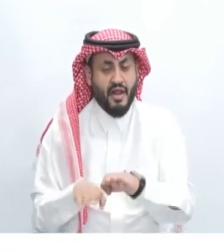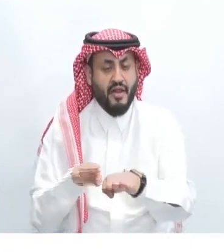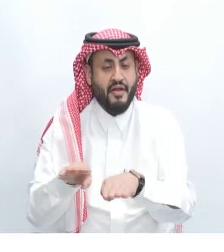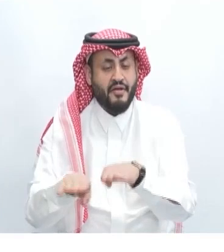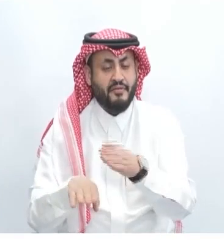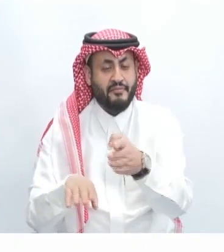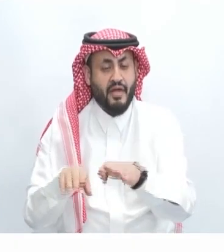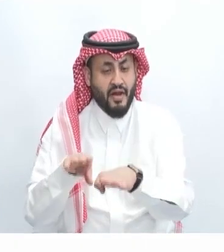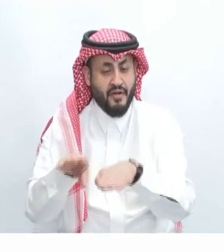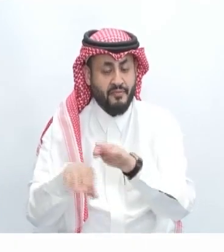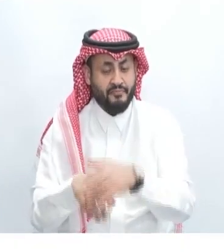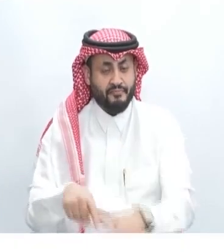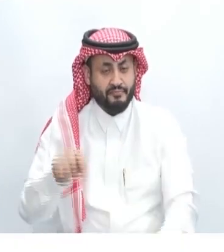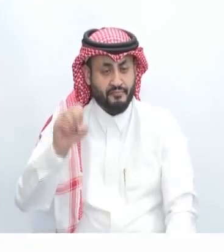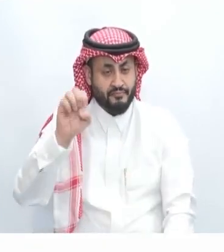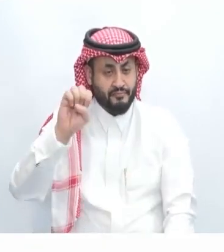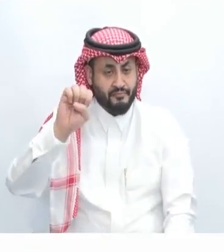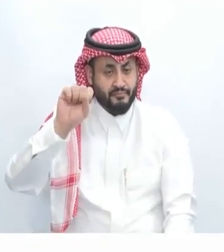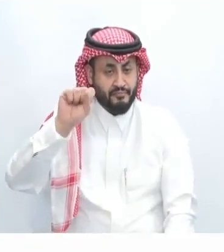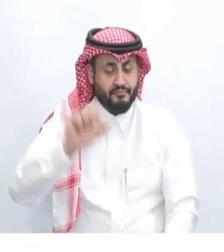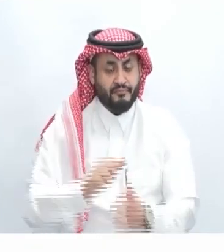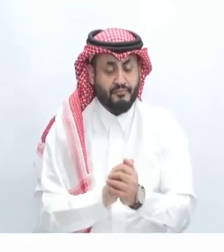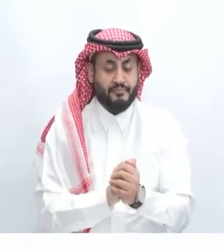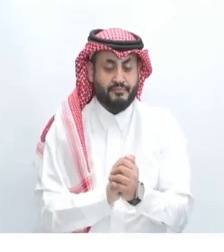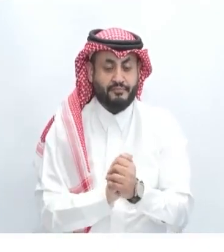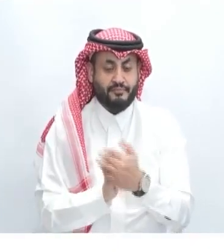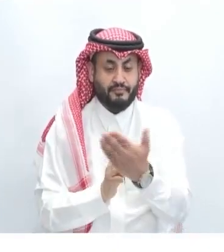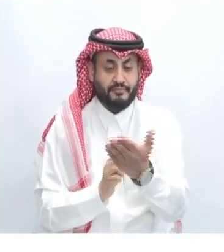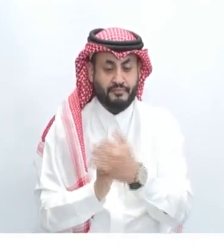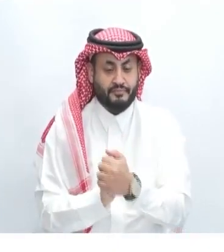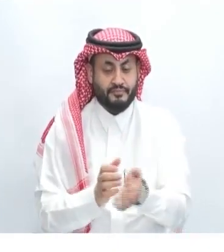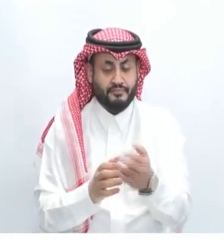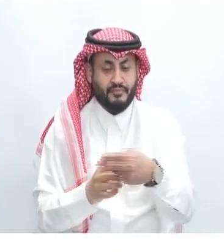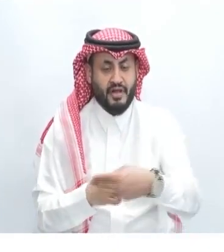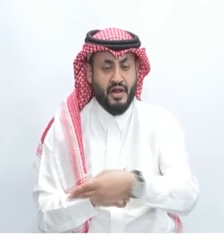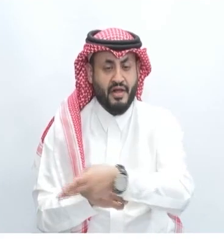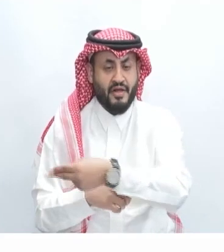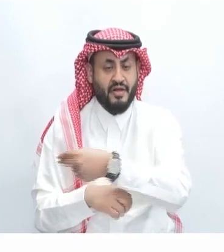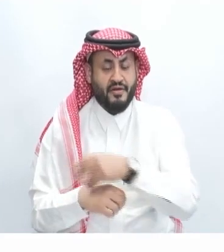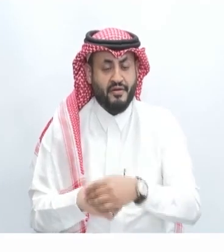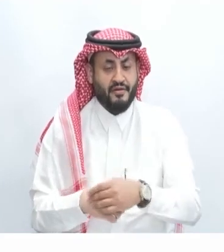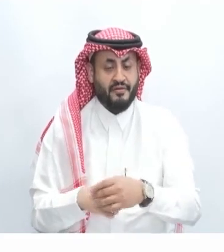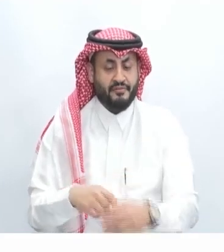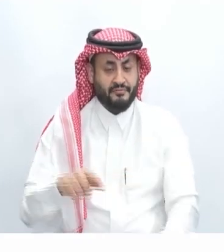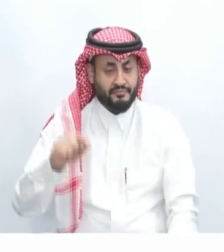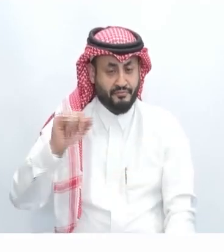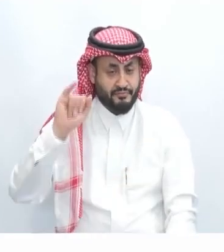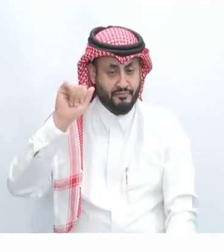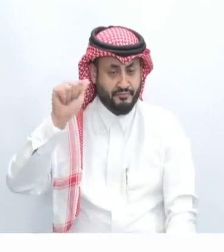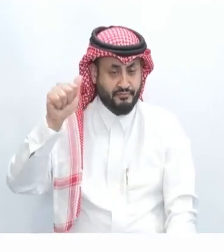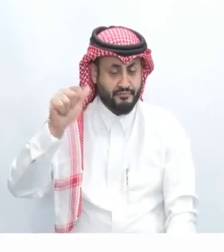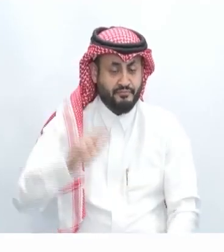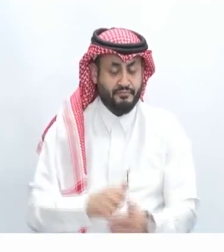the monkey toes. These are the monkey toes. And also the tiger tail